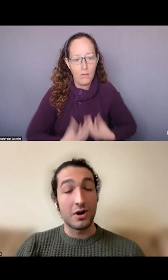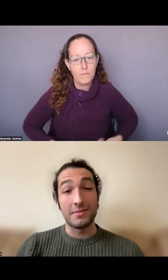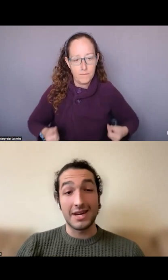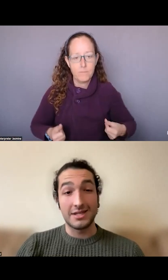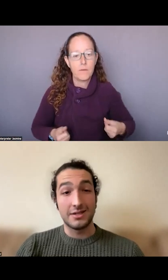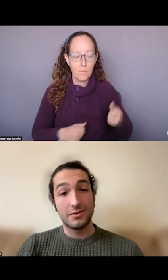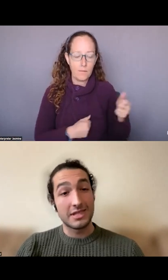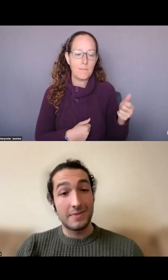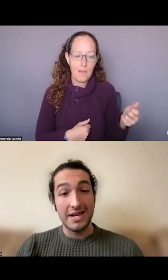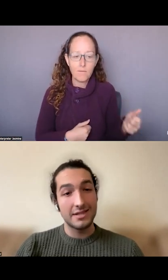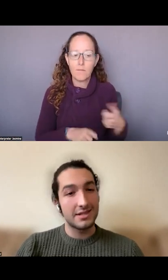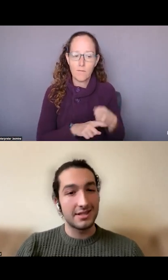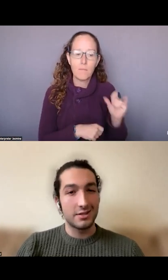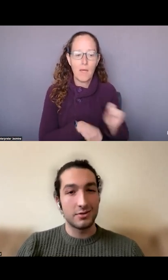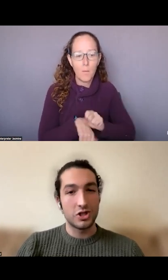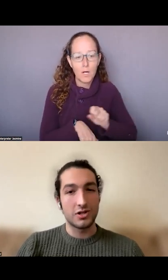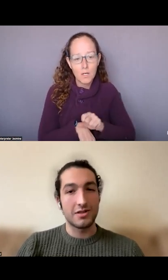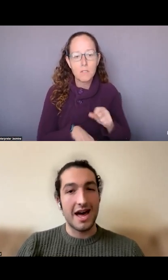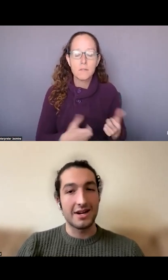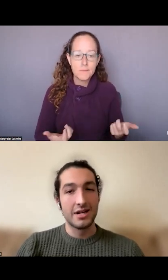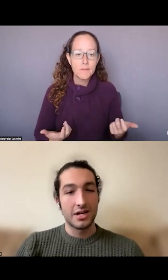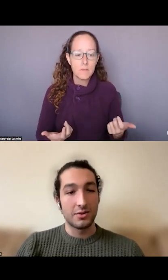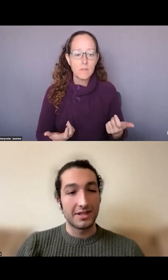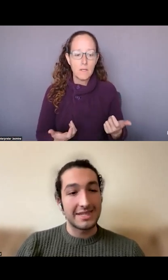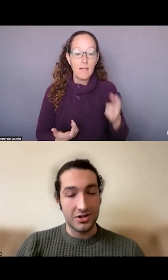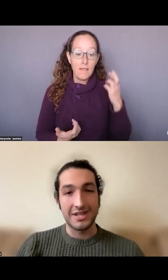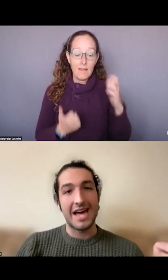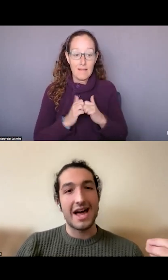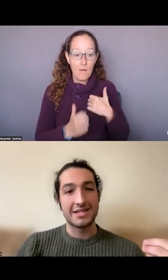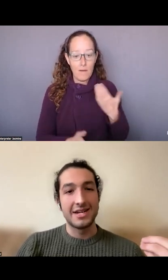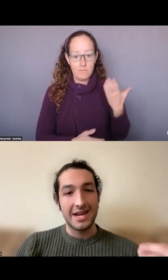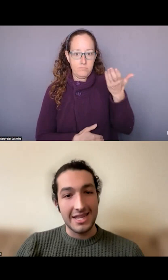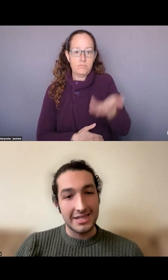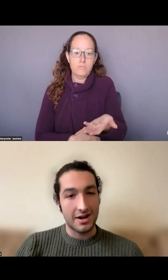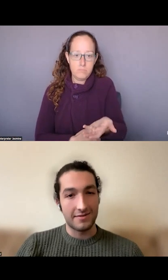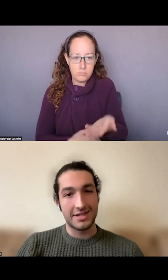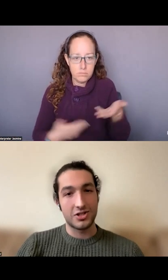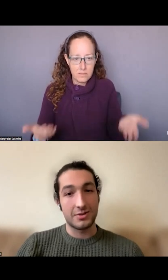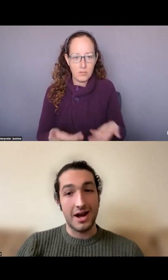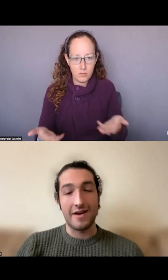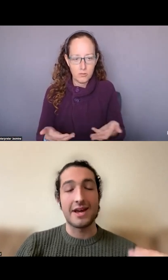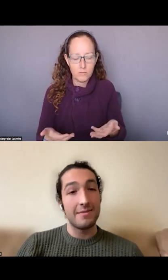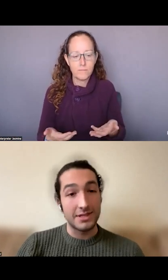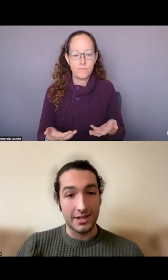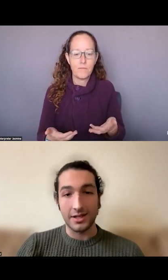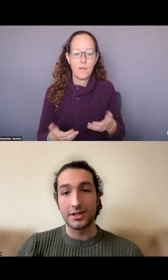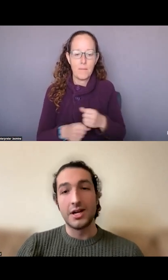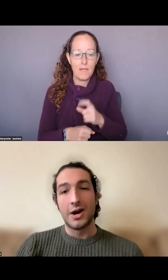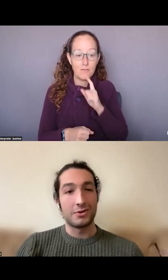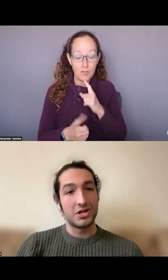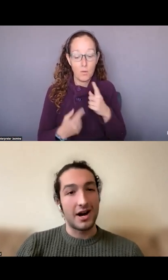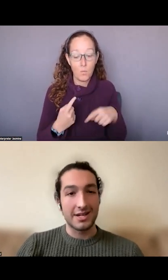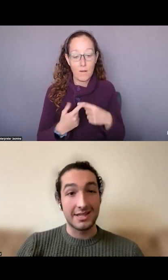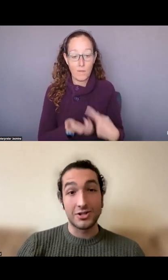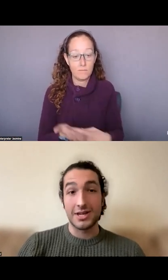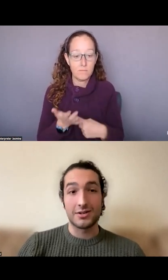kind of brought me into the space, is to ensure that we're really centering that in these conversations that we're having, in particular